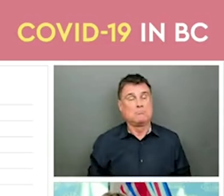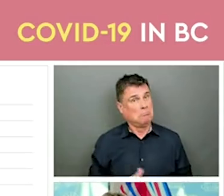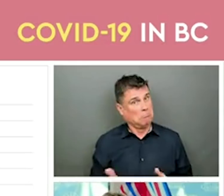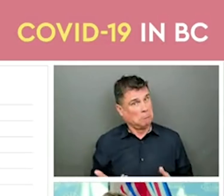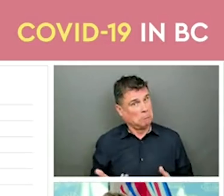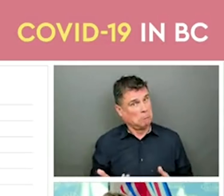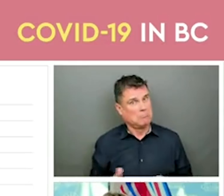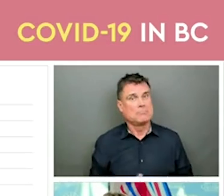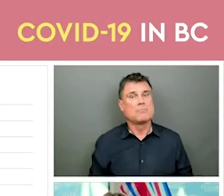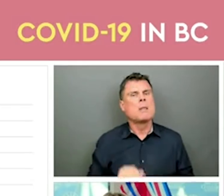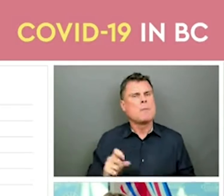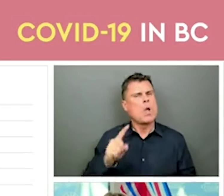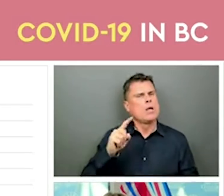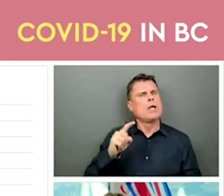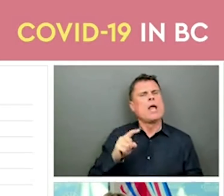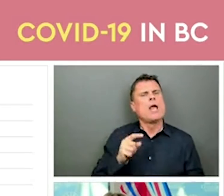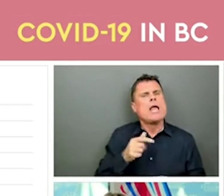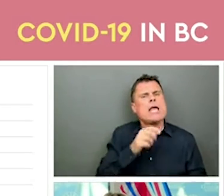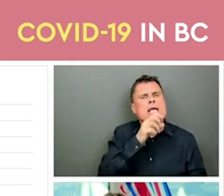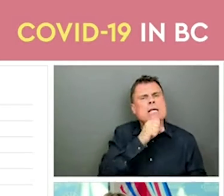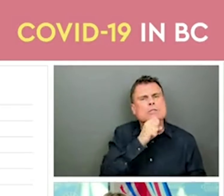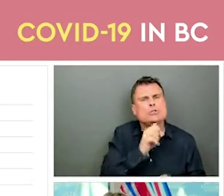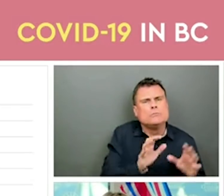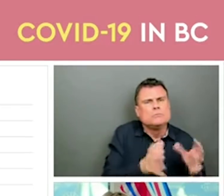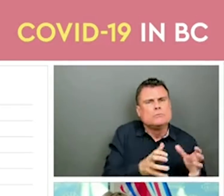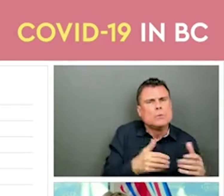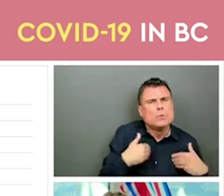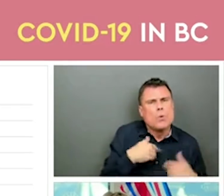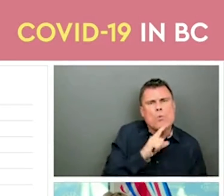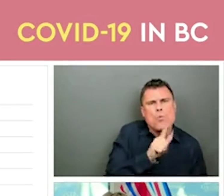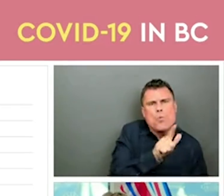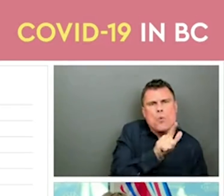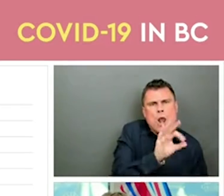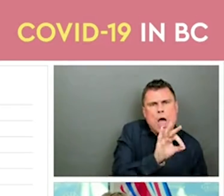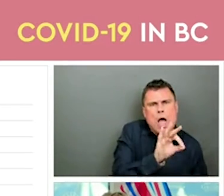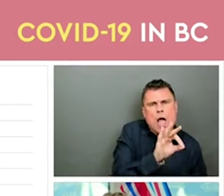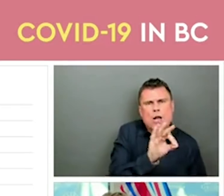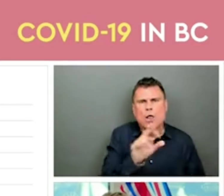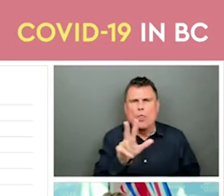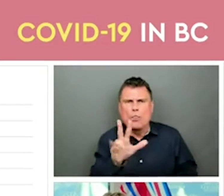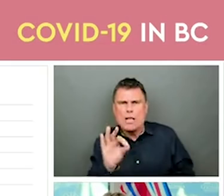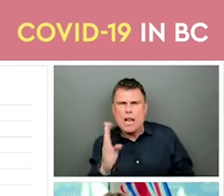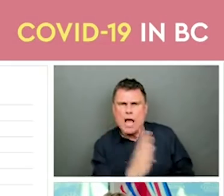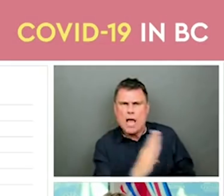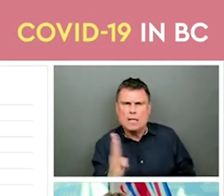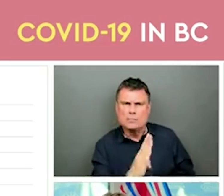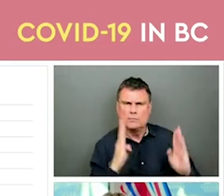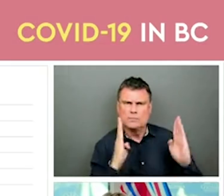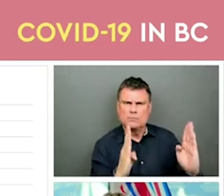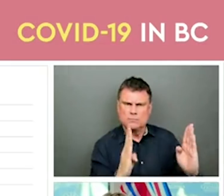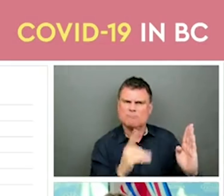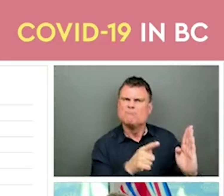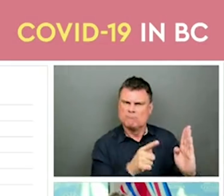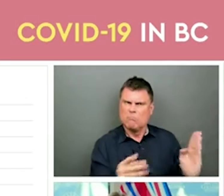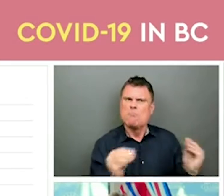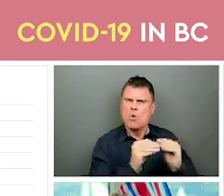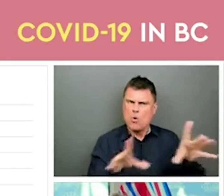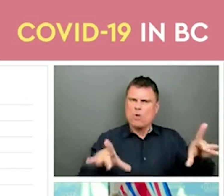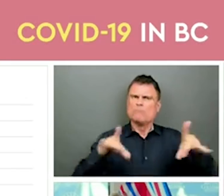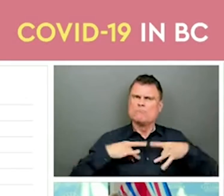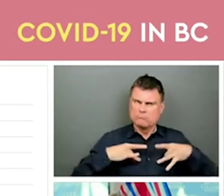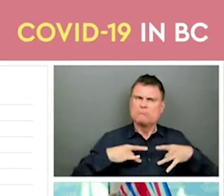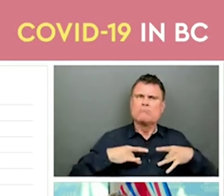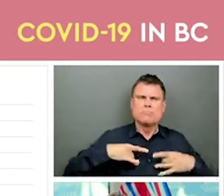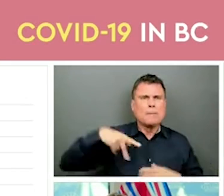of people infected. So 20 to 29 and 30 to 39 are overrepresented in the P1. And that's